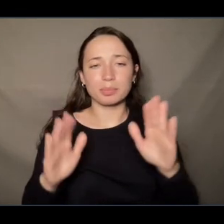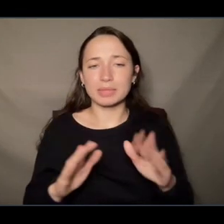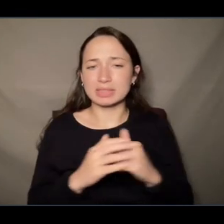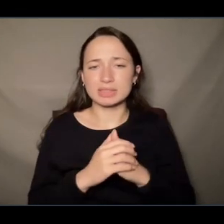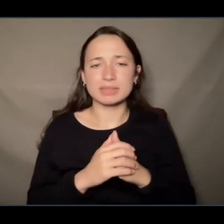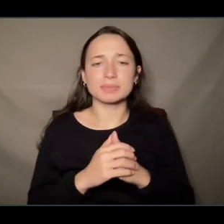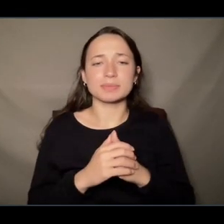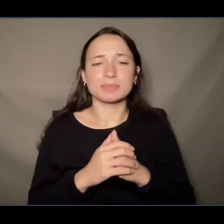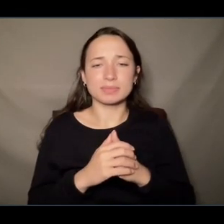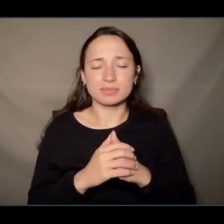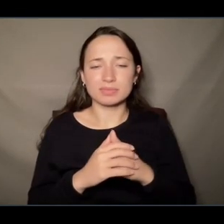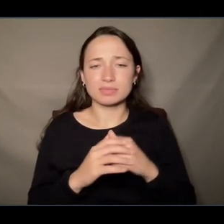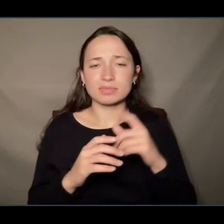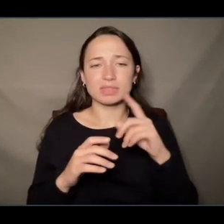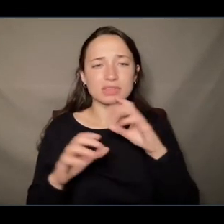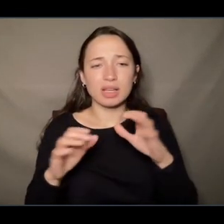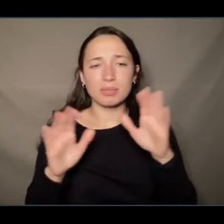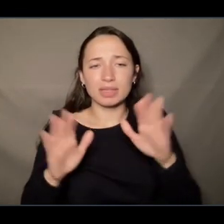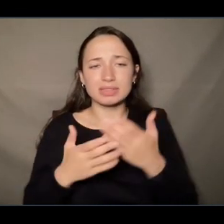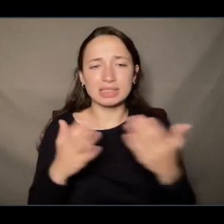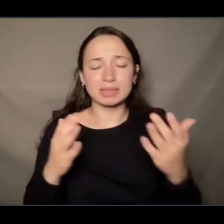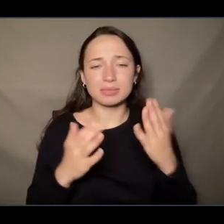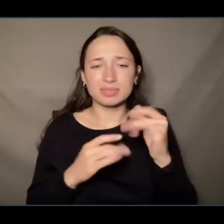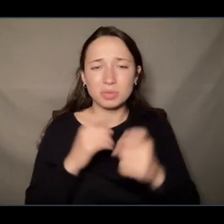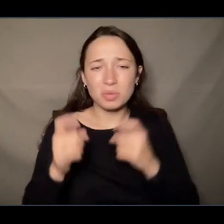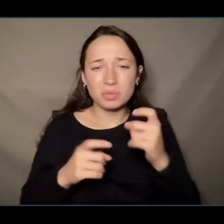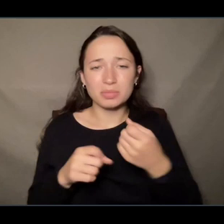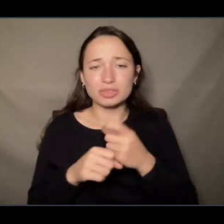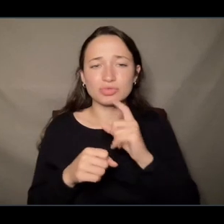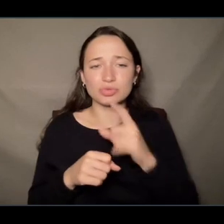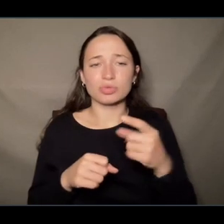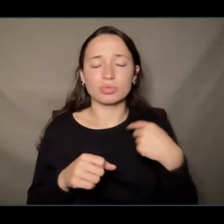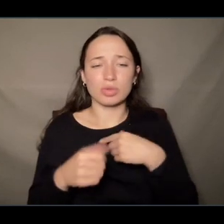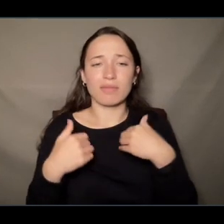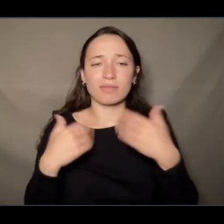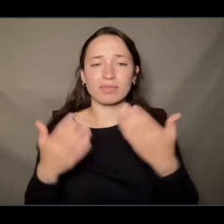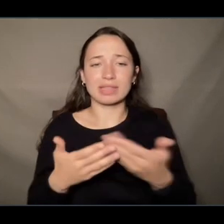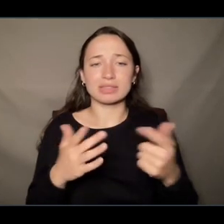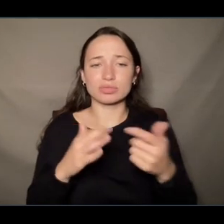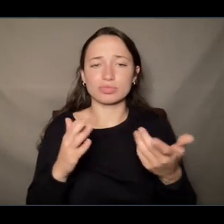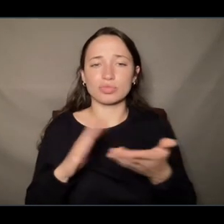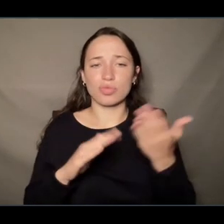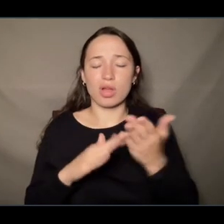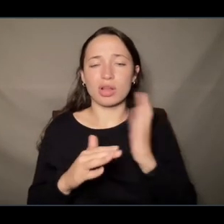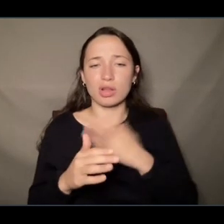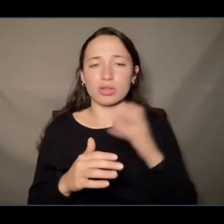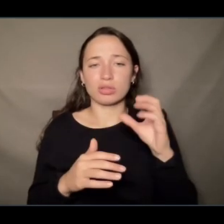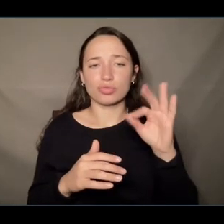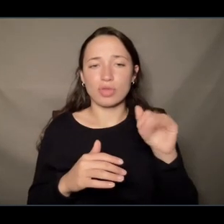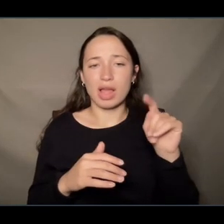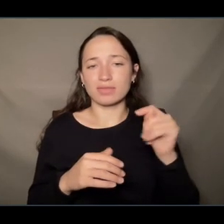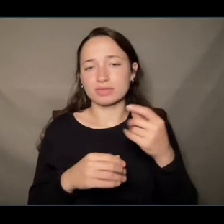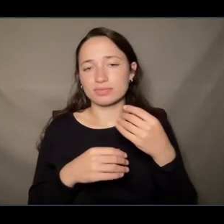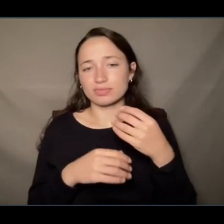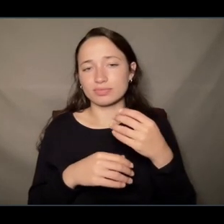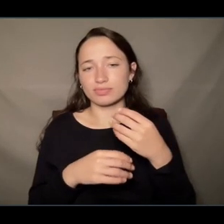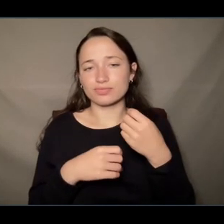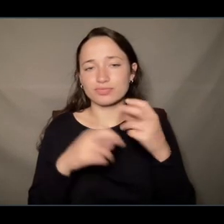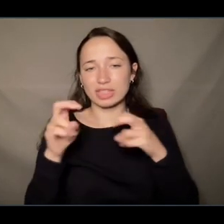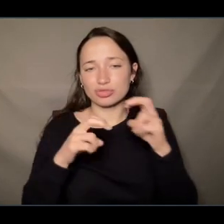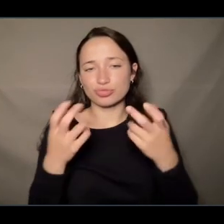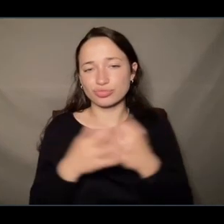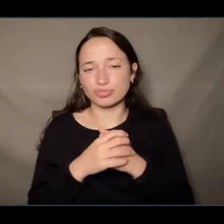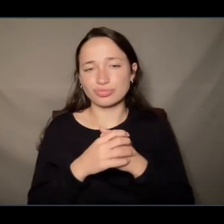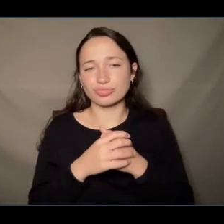thing. They've done amazing things in donating to us and making sure that we have things to run